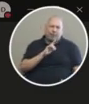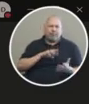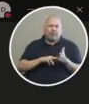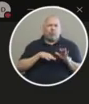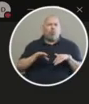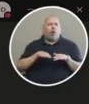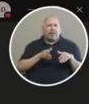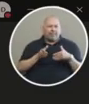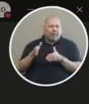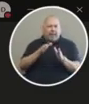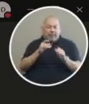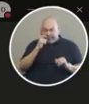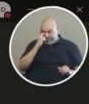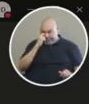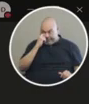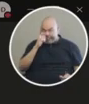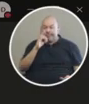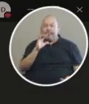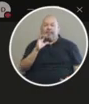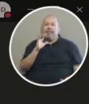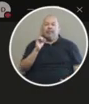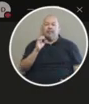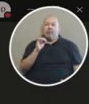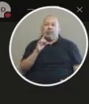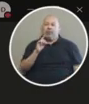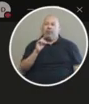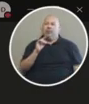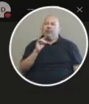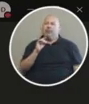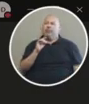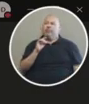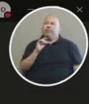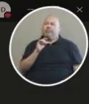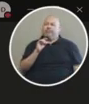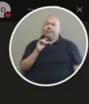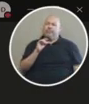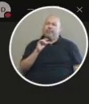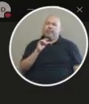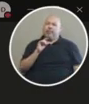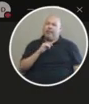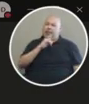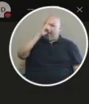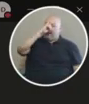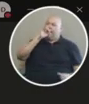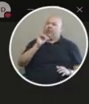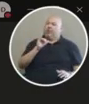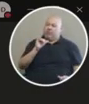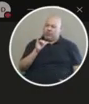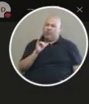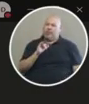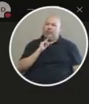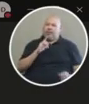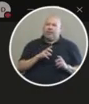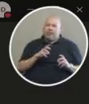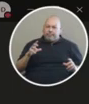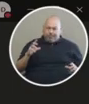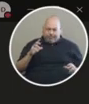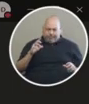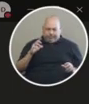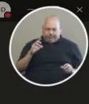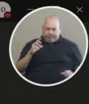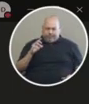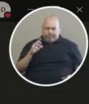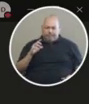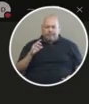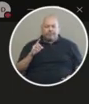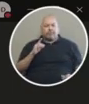simply jogging paths, if you will. Yeah, no, and I think too, as much as directive as well